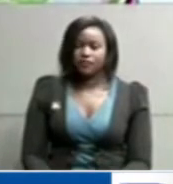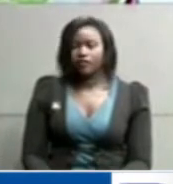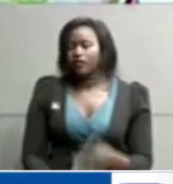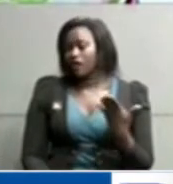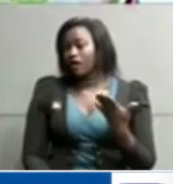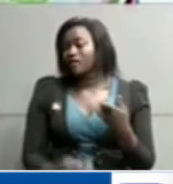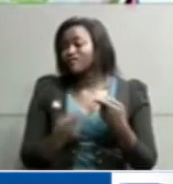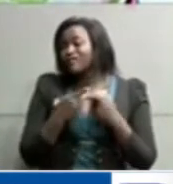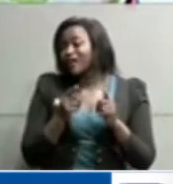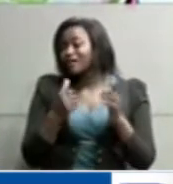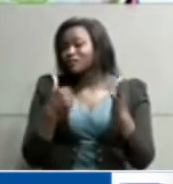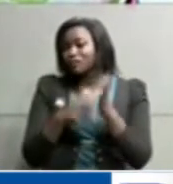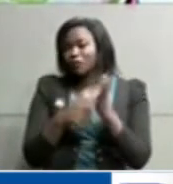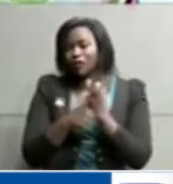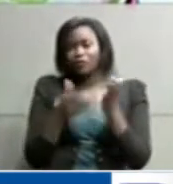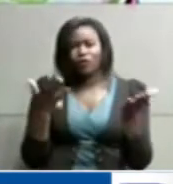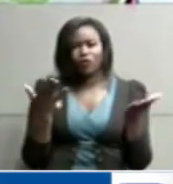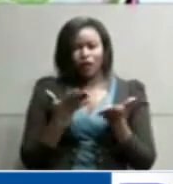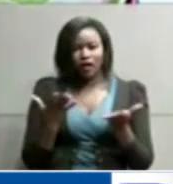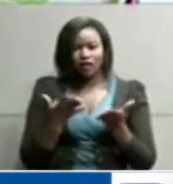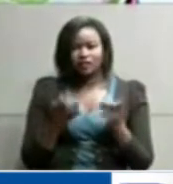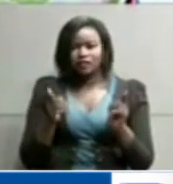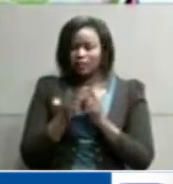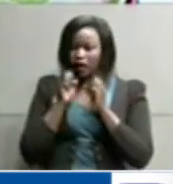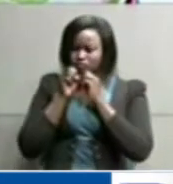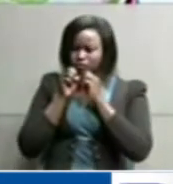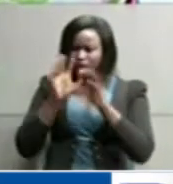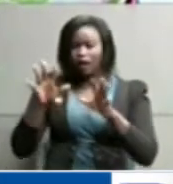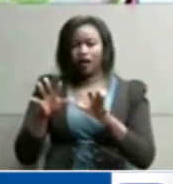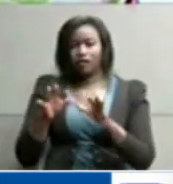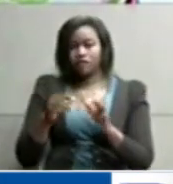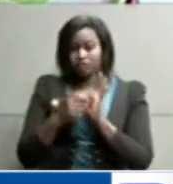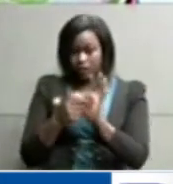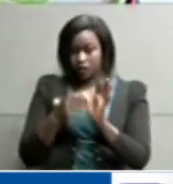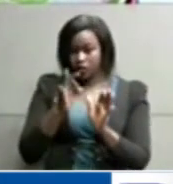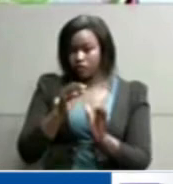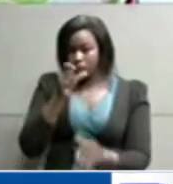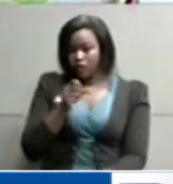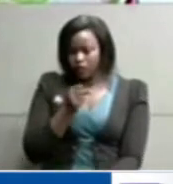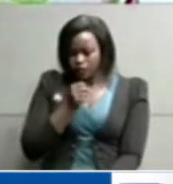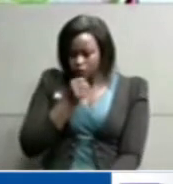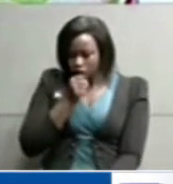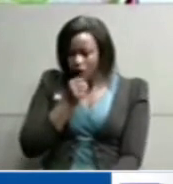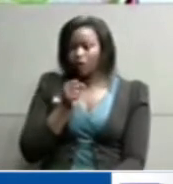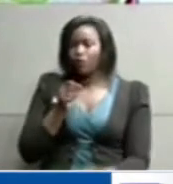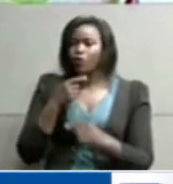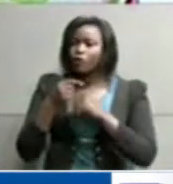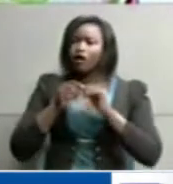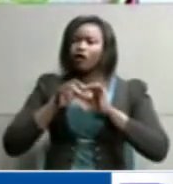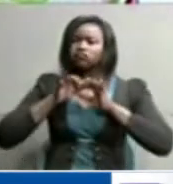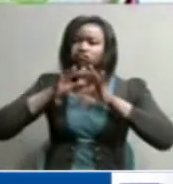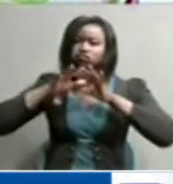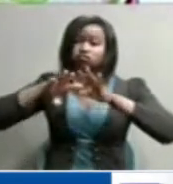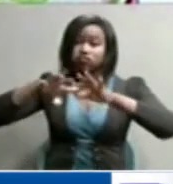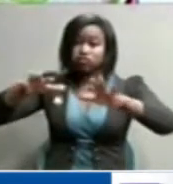But the problem here is sneezing out. It is okwetsiamura. The problem is okwetsiamura